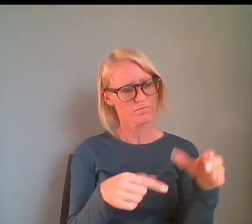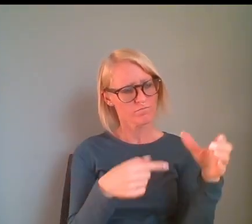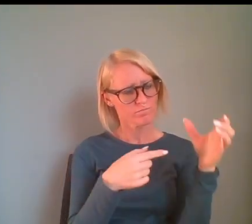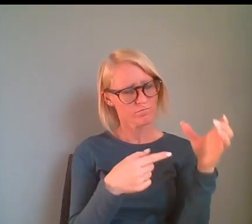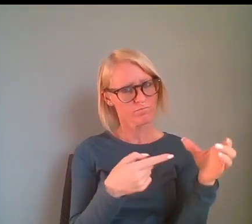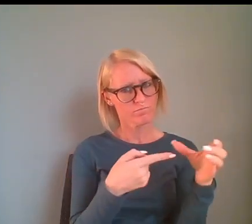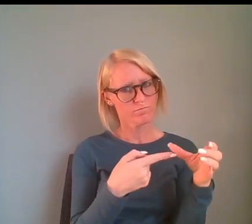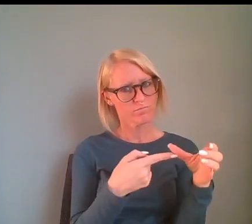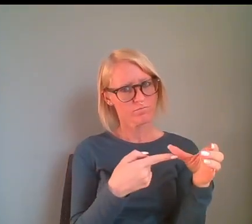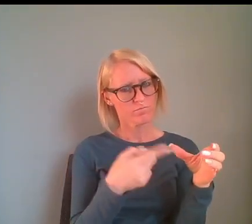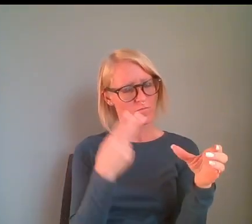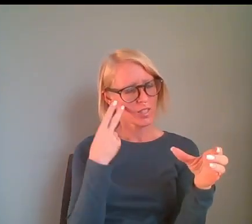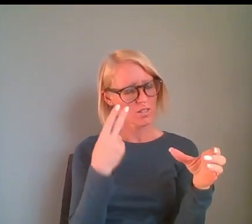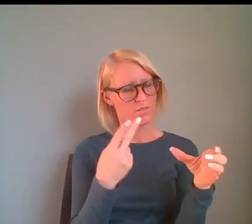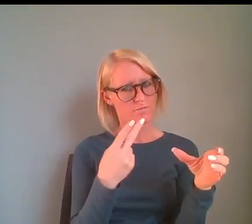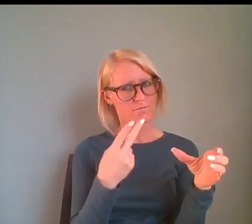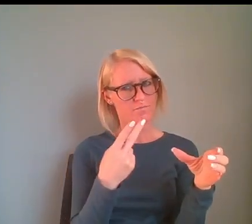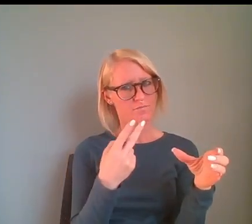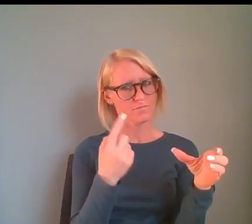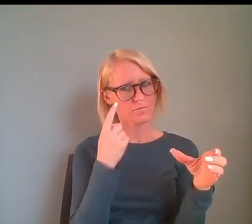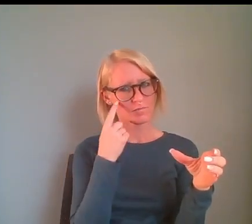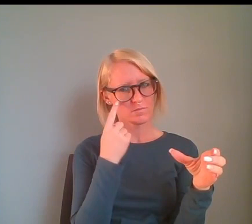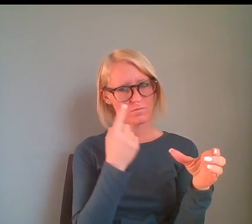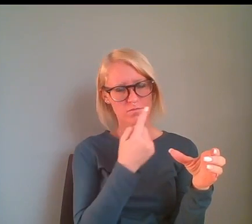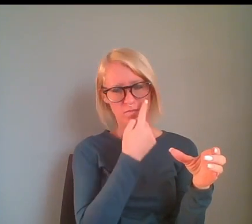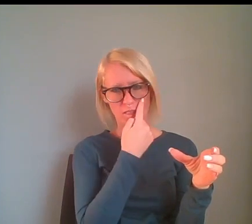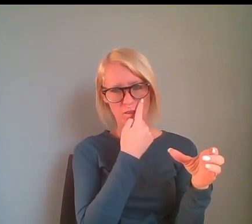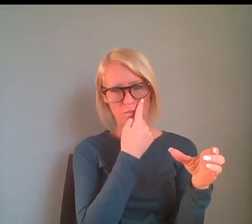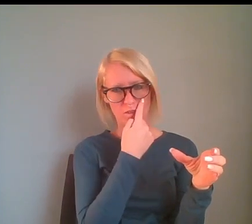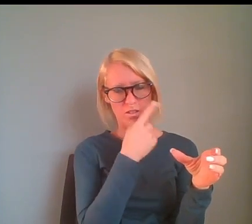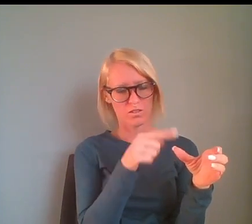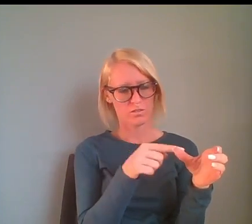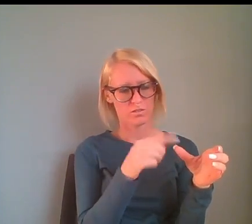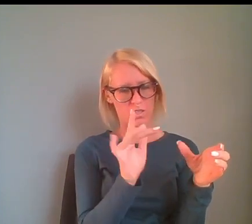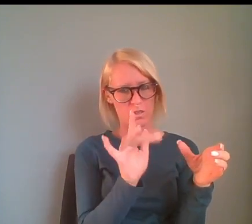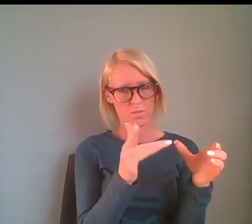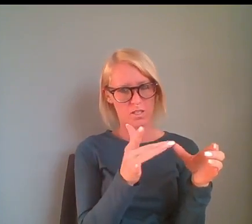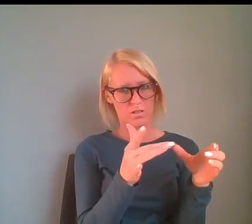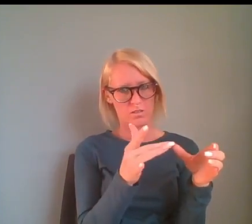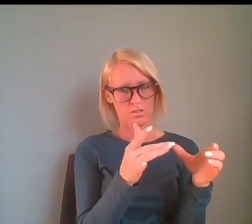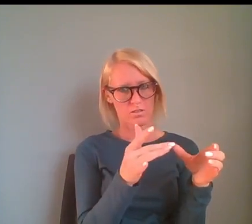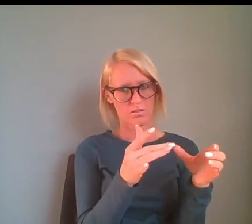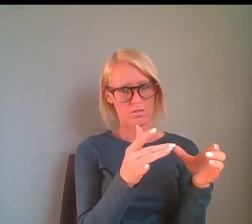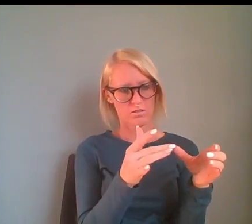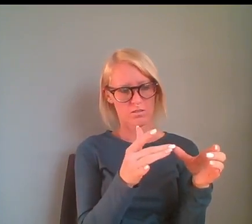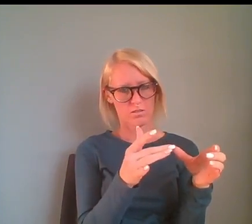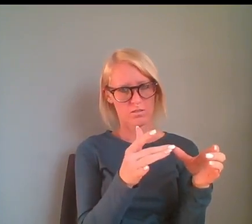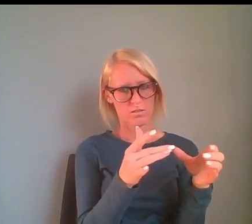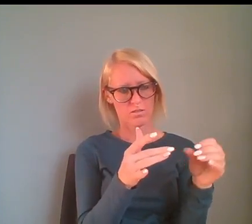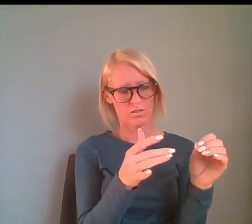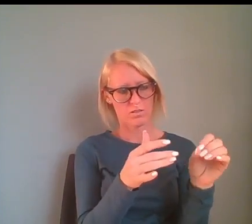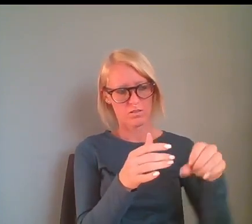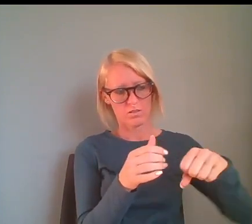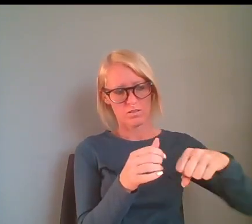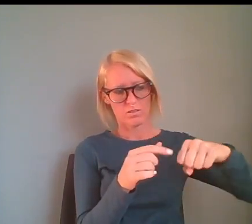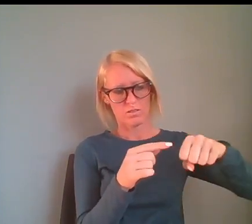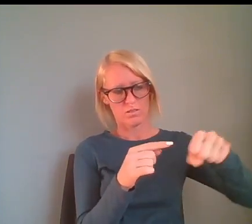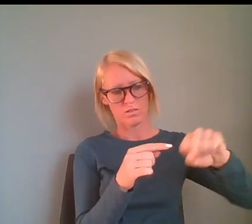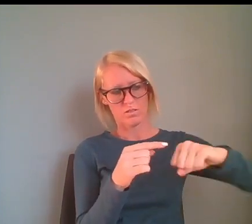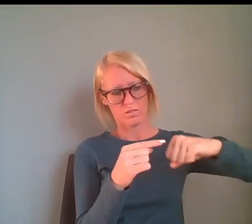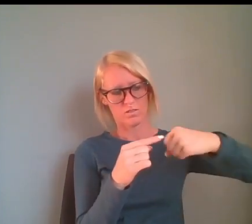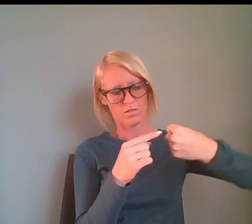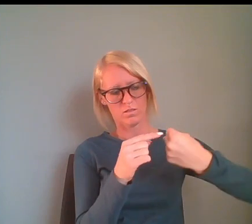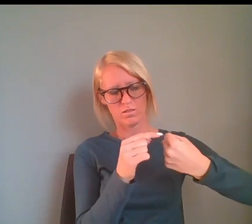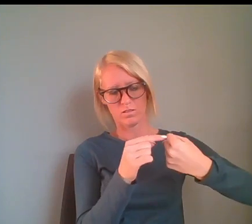on this skull if your eyeball's right in the middle of that orbit, which is where it sits. If you look at that, and